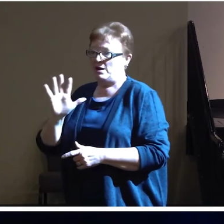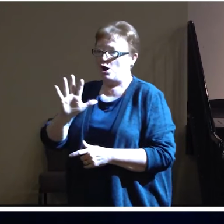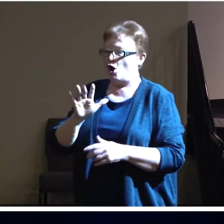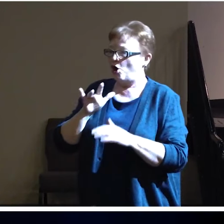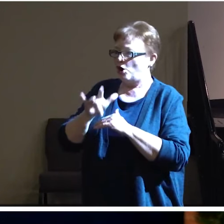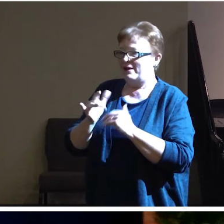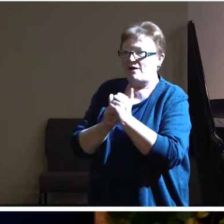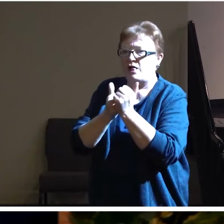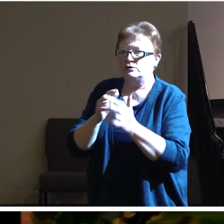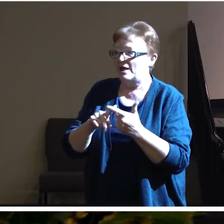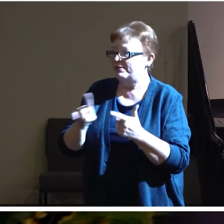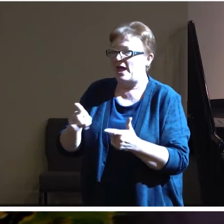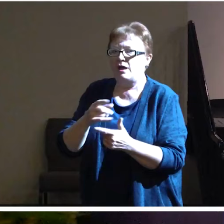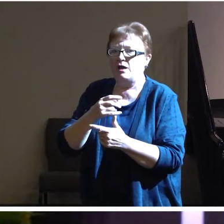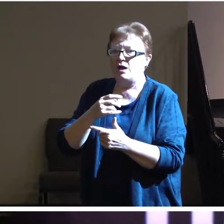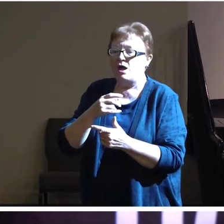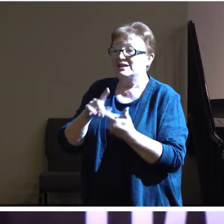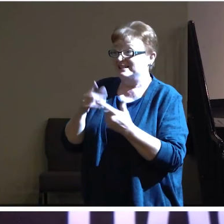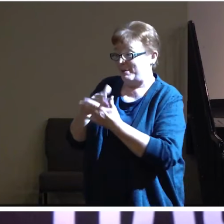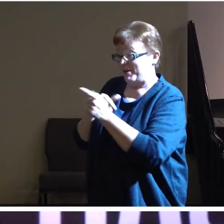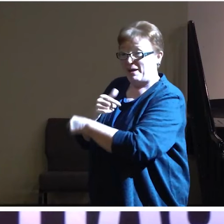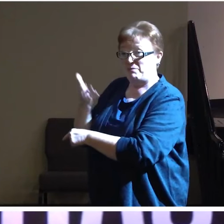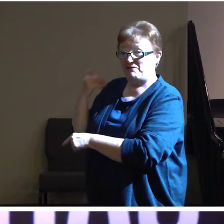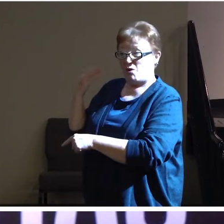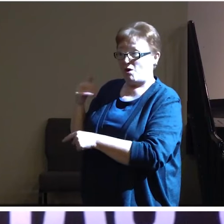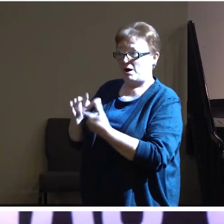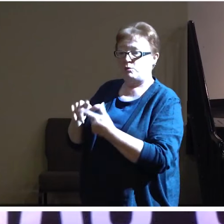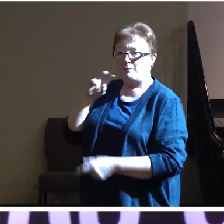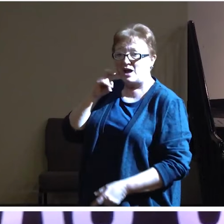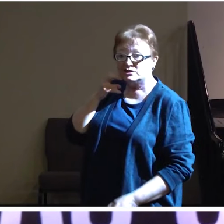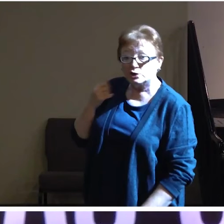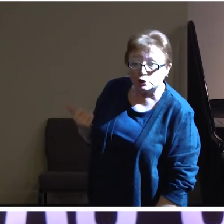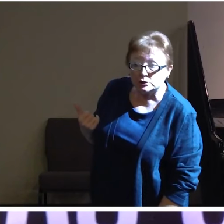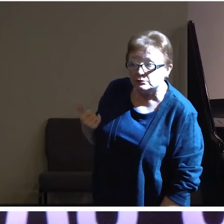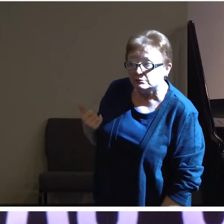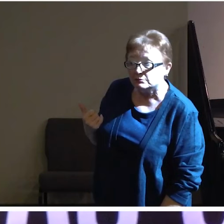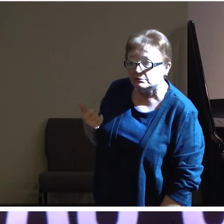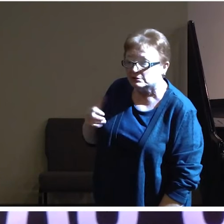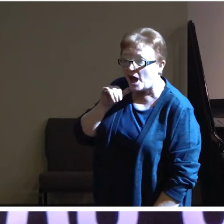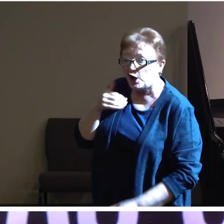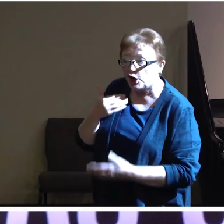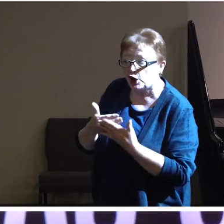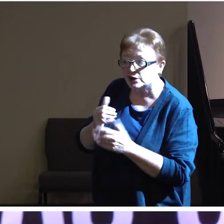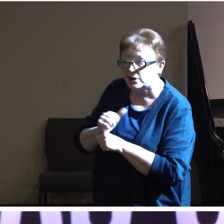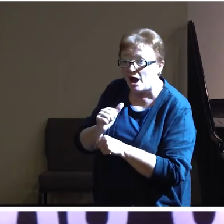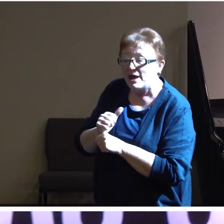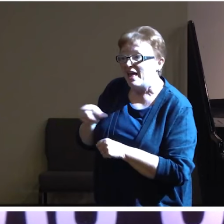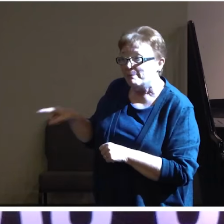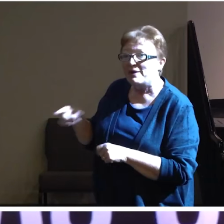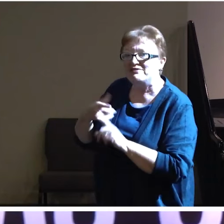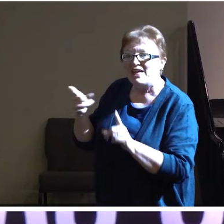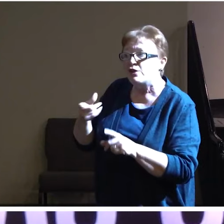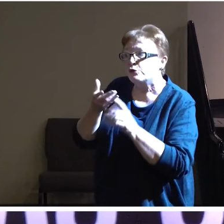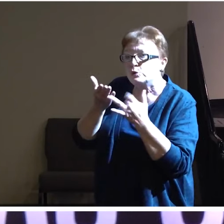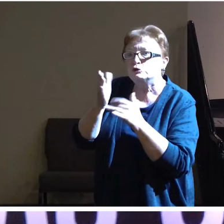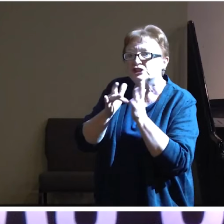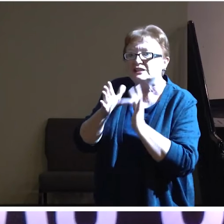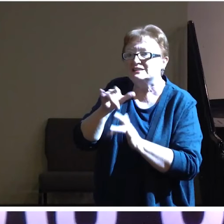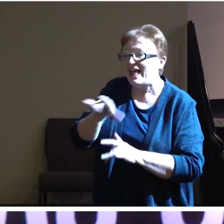prostitutes. Not a great occupation. They had found acceptance and love. They had found